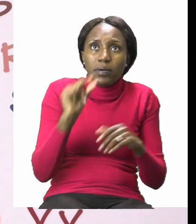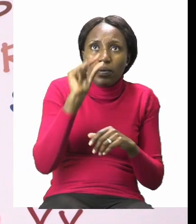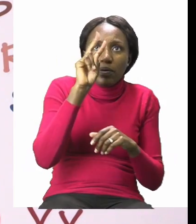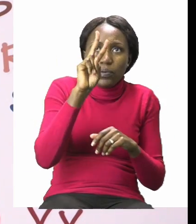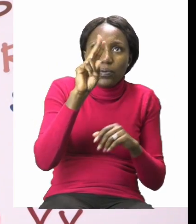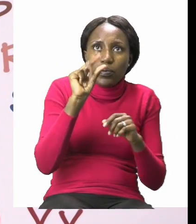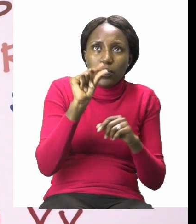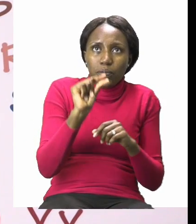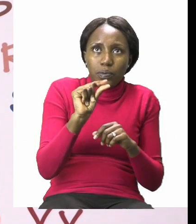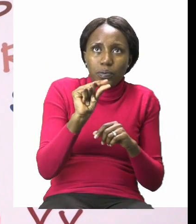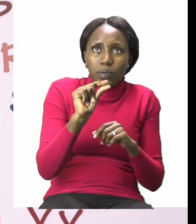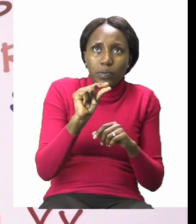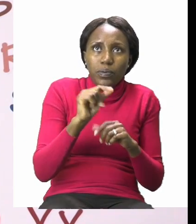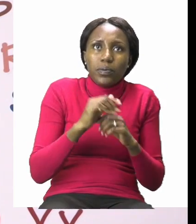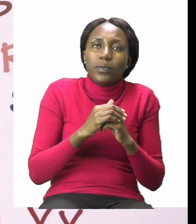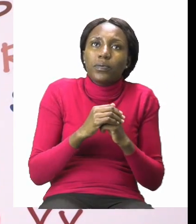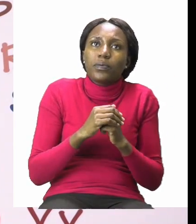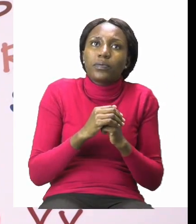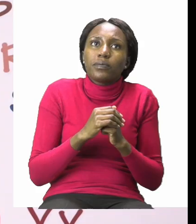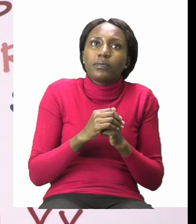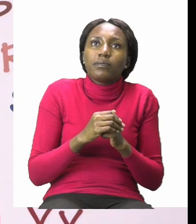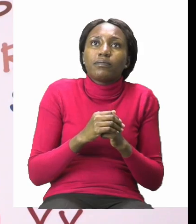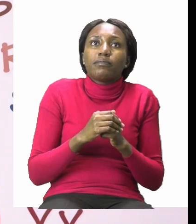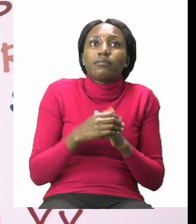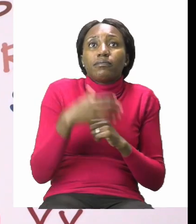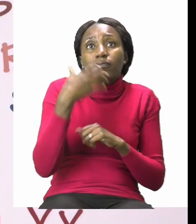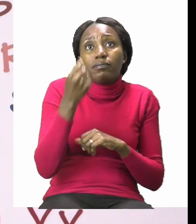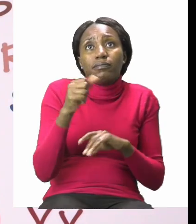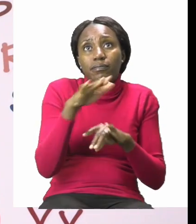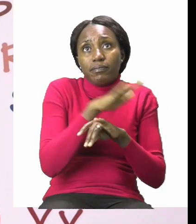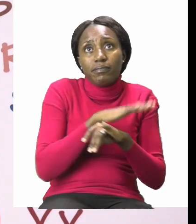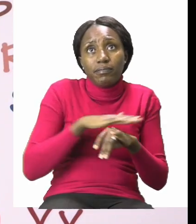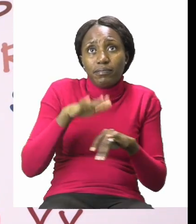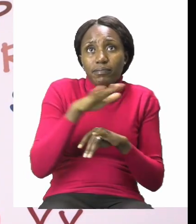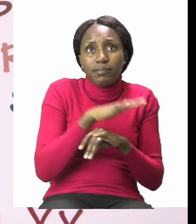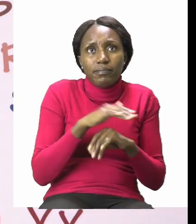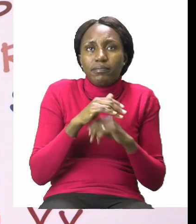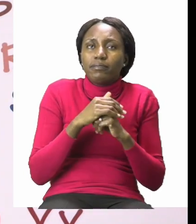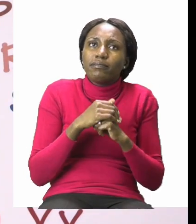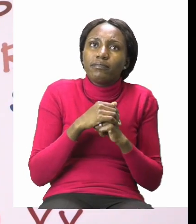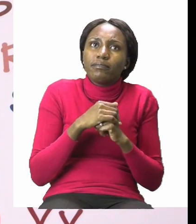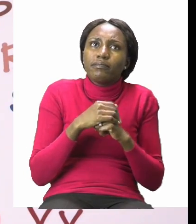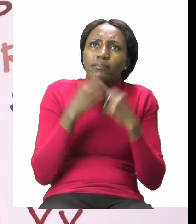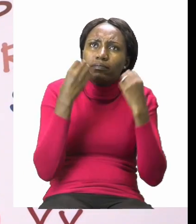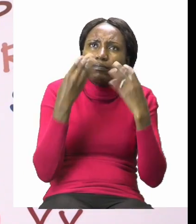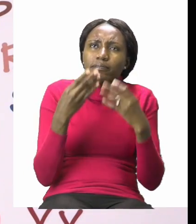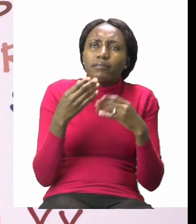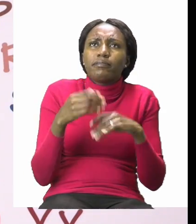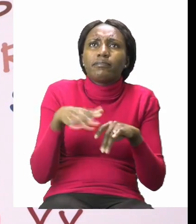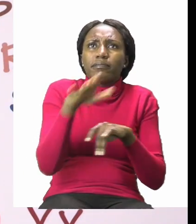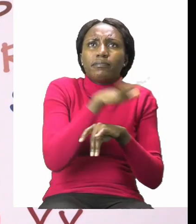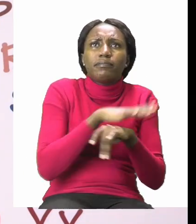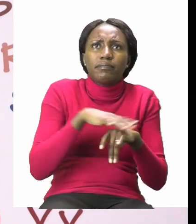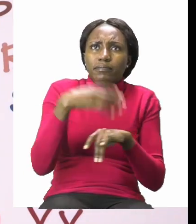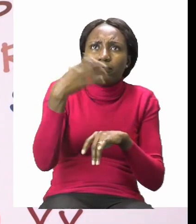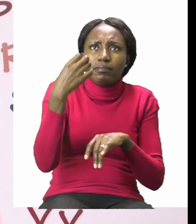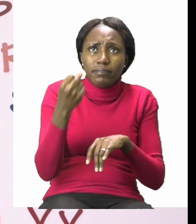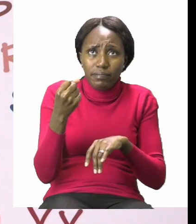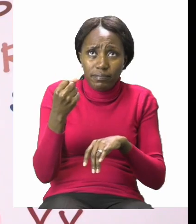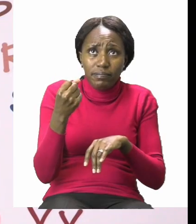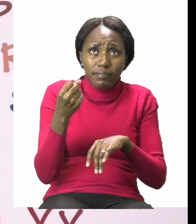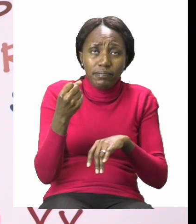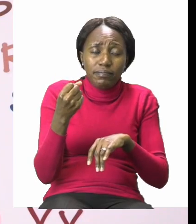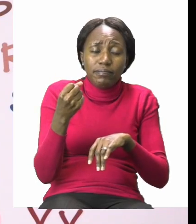small wheels. And then we have animals. Now, most of our animals actually have 4 legs, but we need to check.